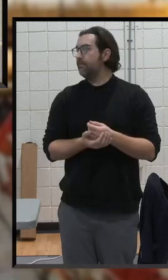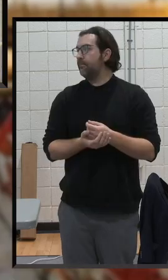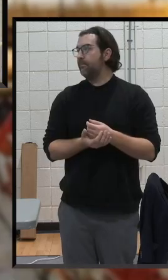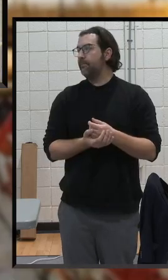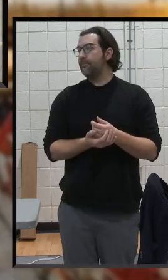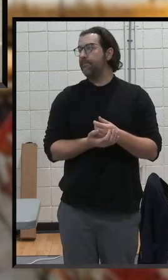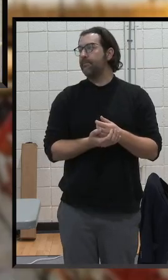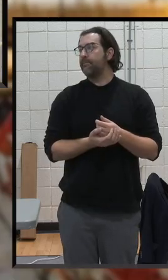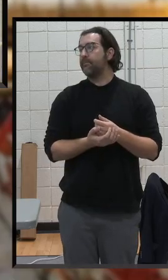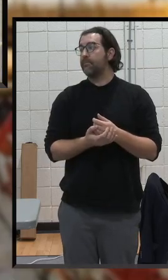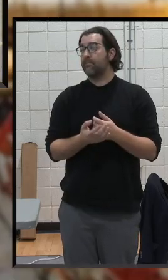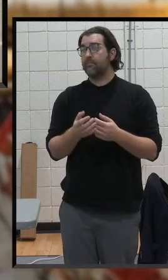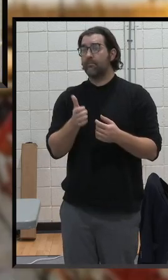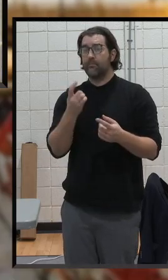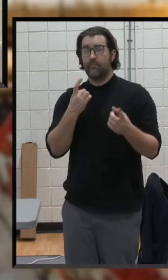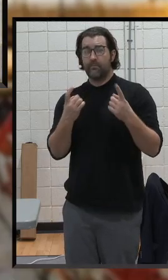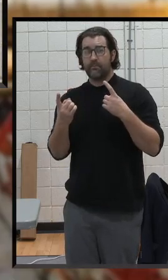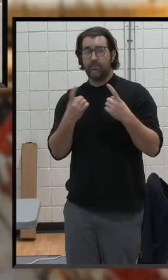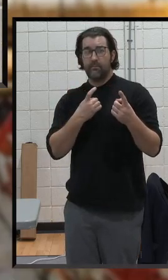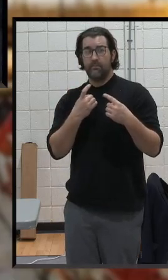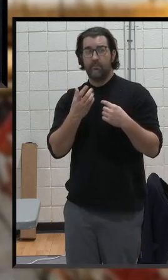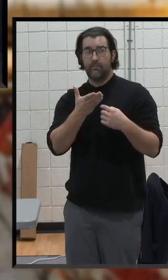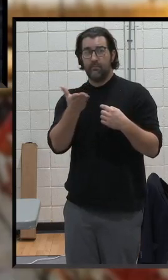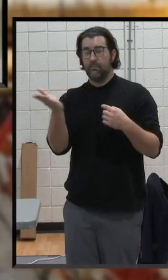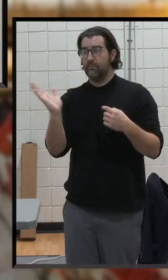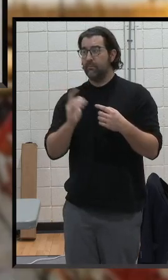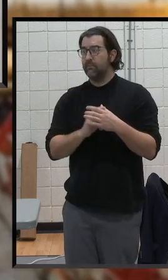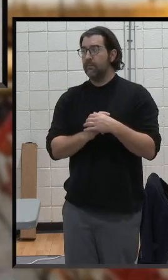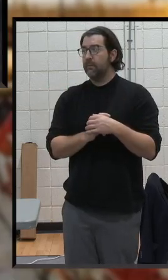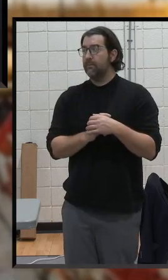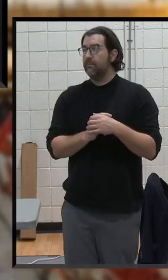finished. Any other questions?